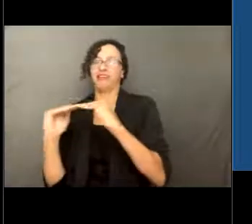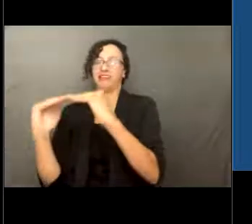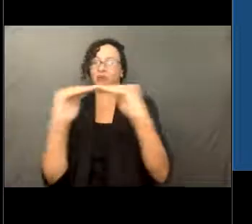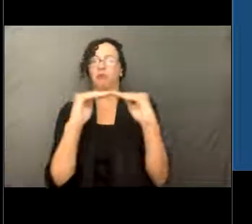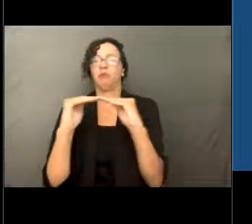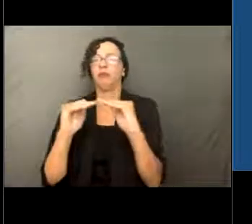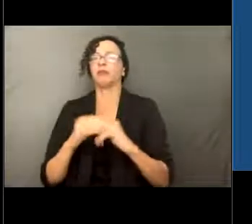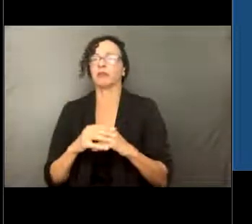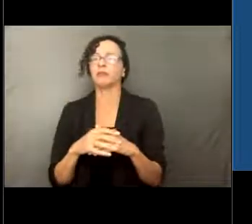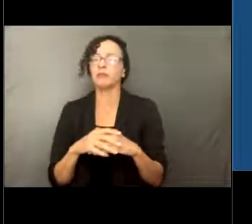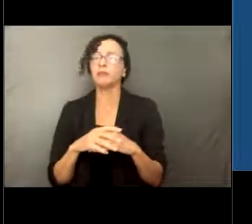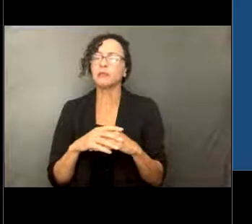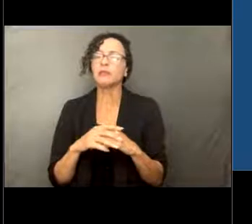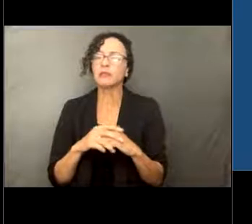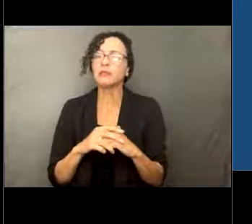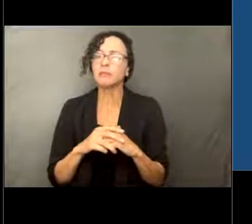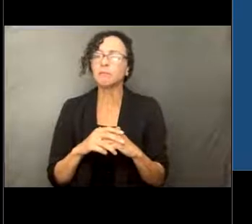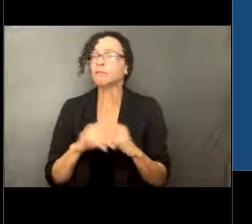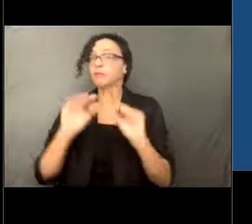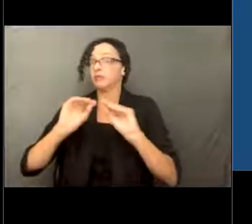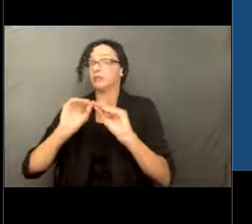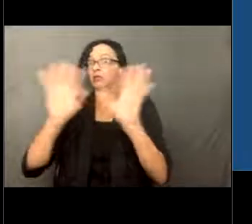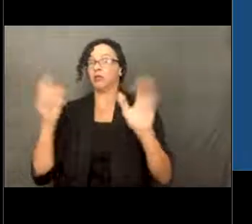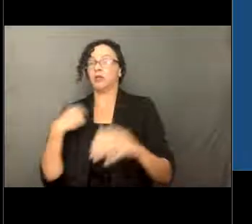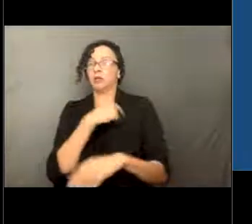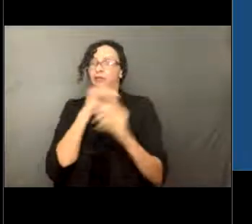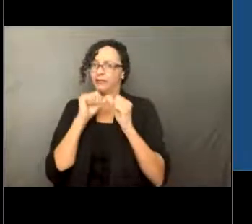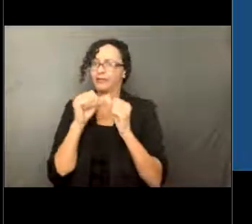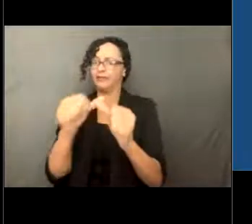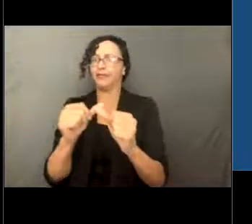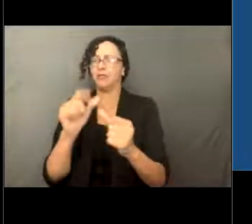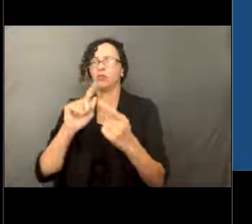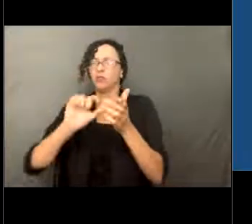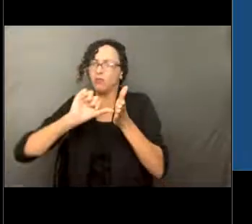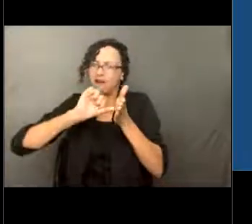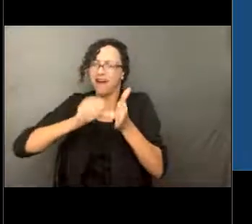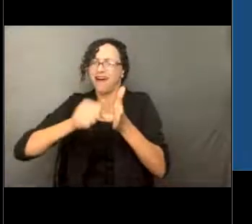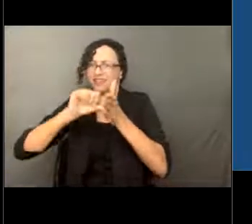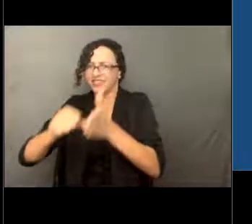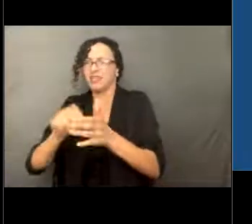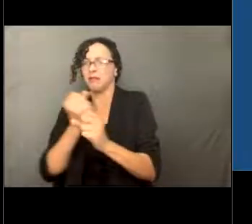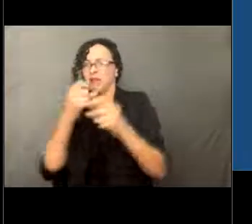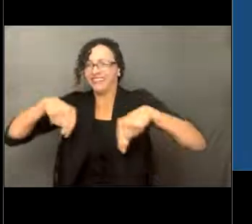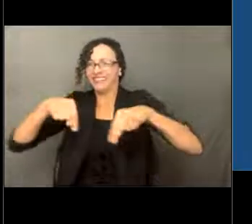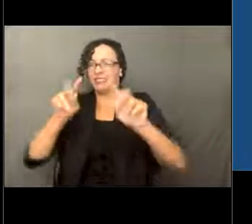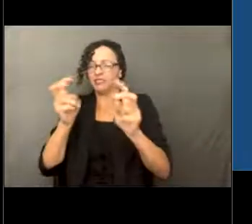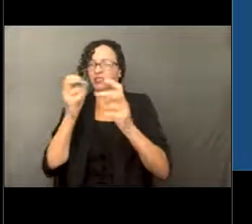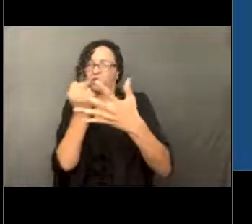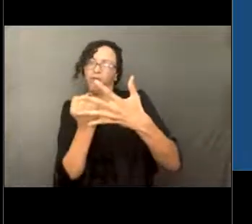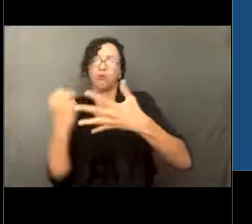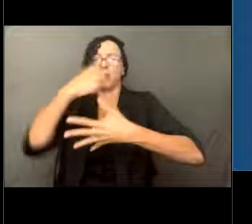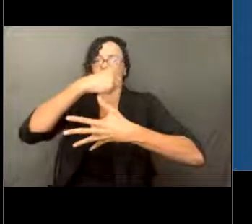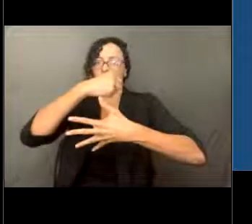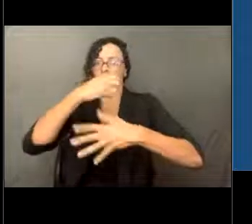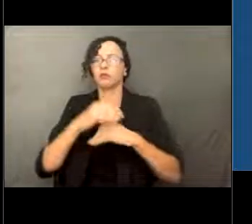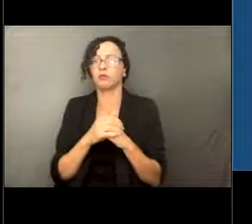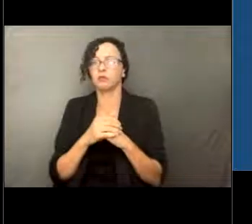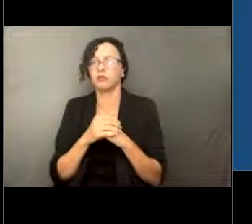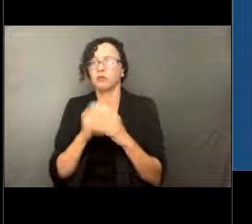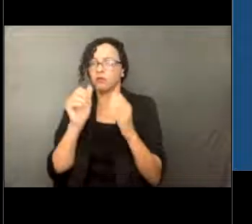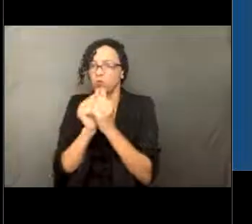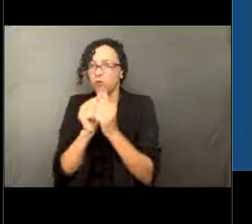that we continue to highlight and prioritize this issue. About it, we actually have to